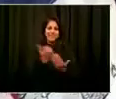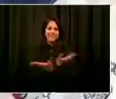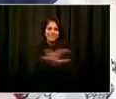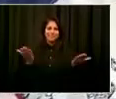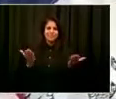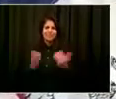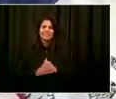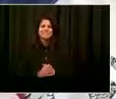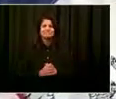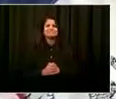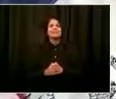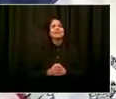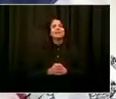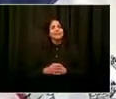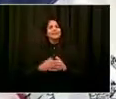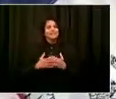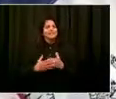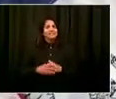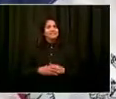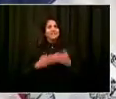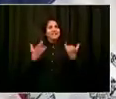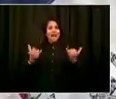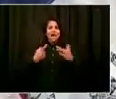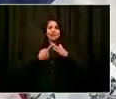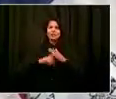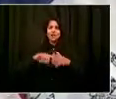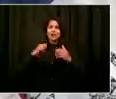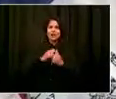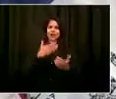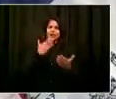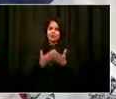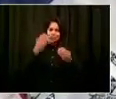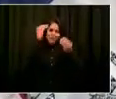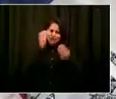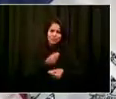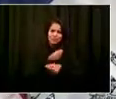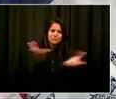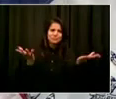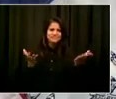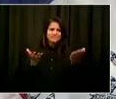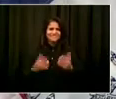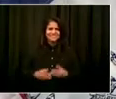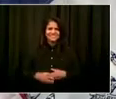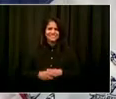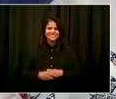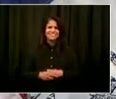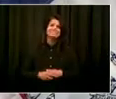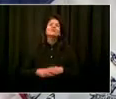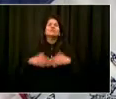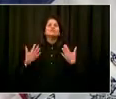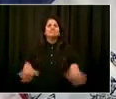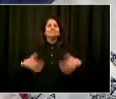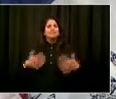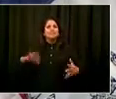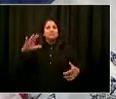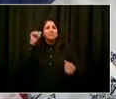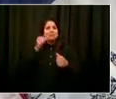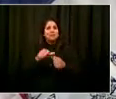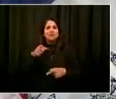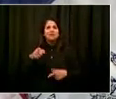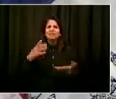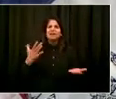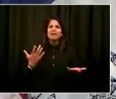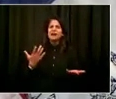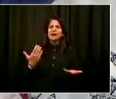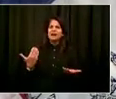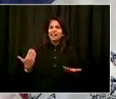Hey, let's start with the good news, because what a difference a few days makes. When we got together last, the election results